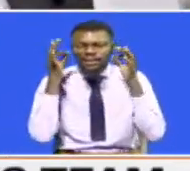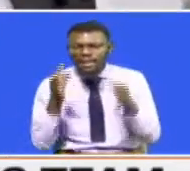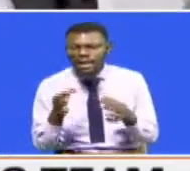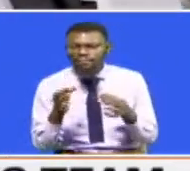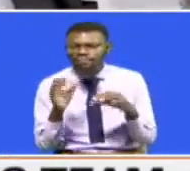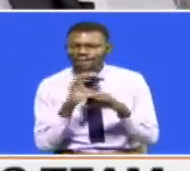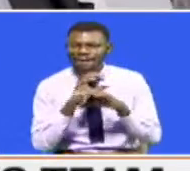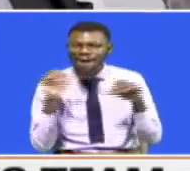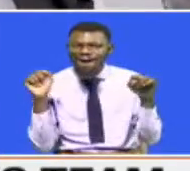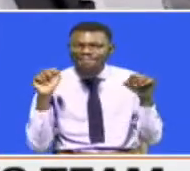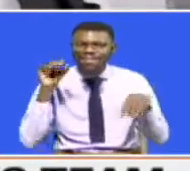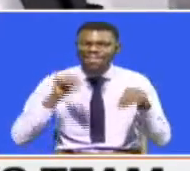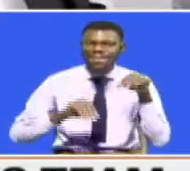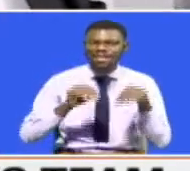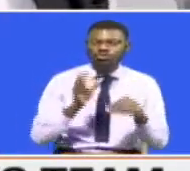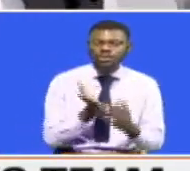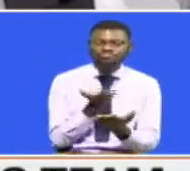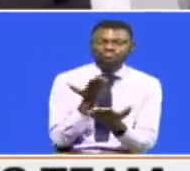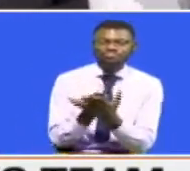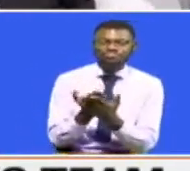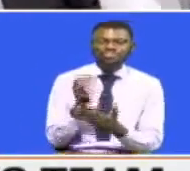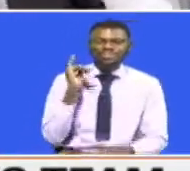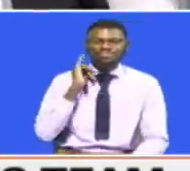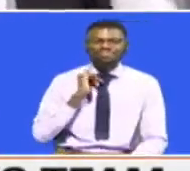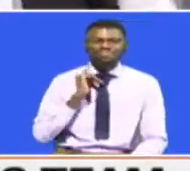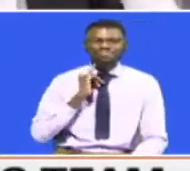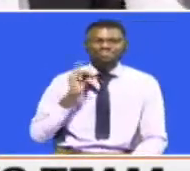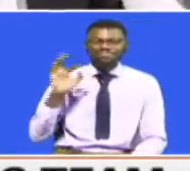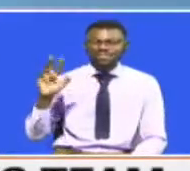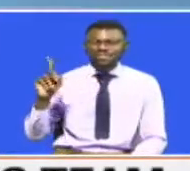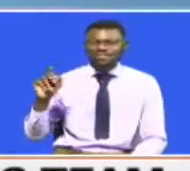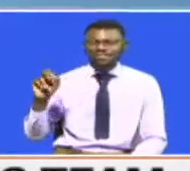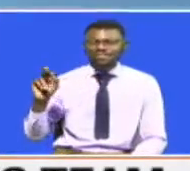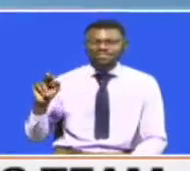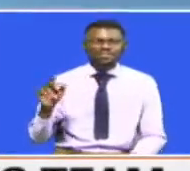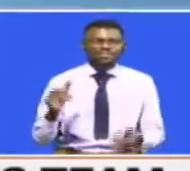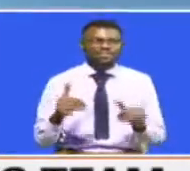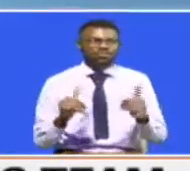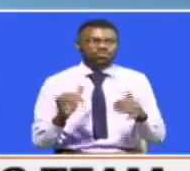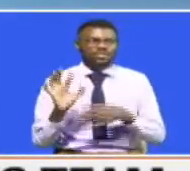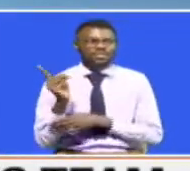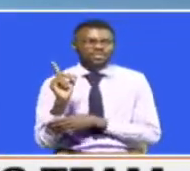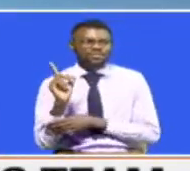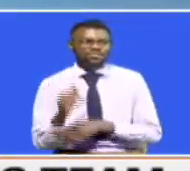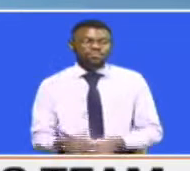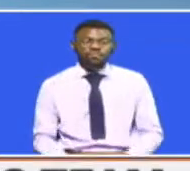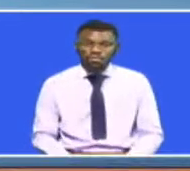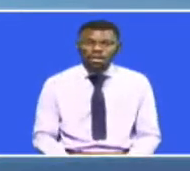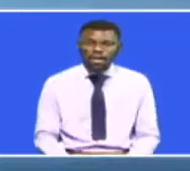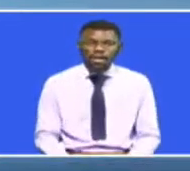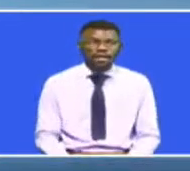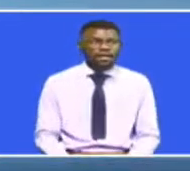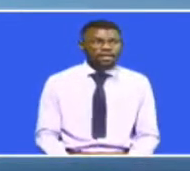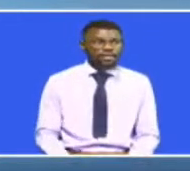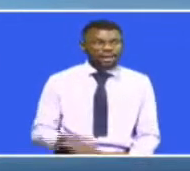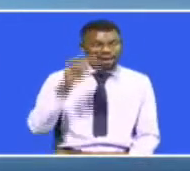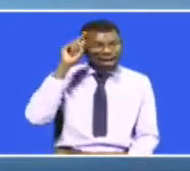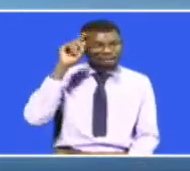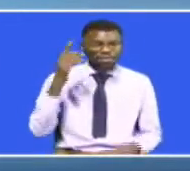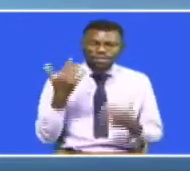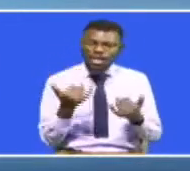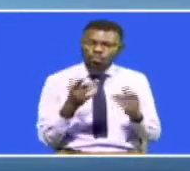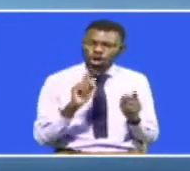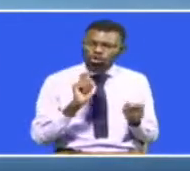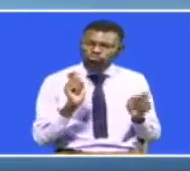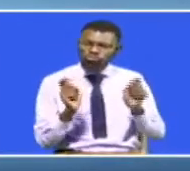petition. Emmanuel To, KTN News, Nairobi. Right now, the government has embraced a new paradigm shift in